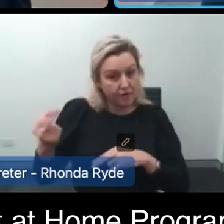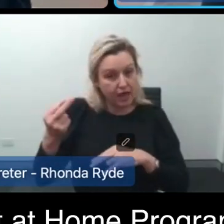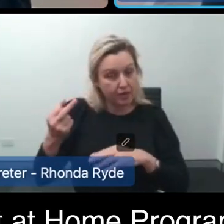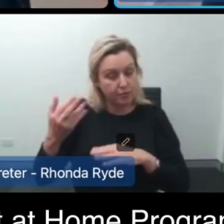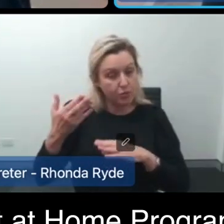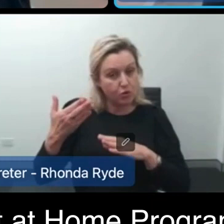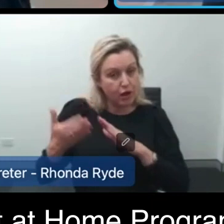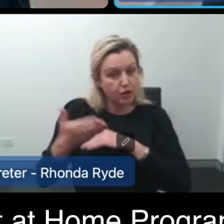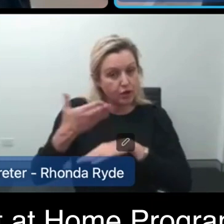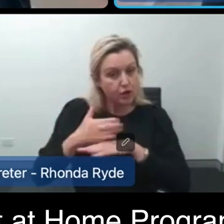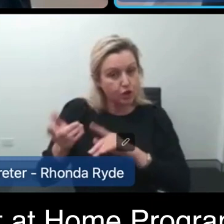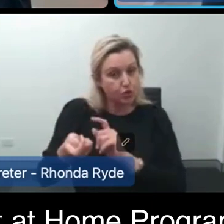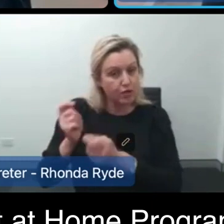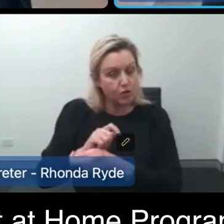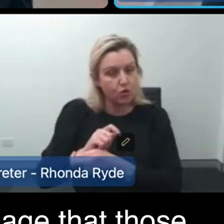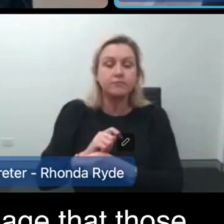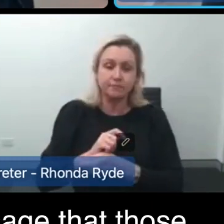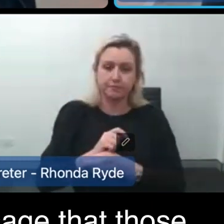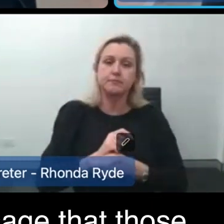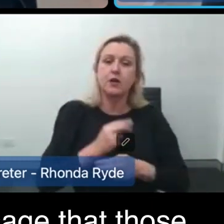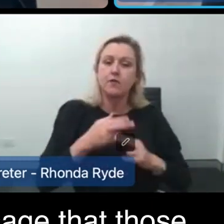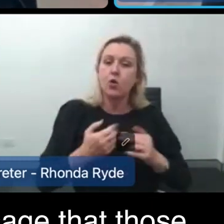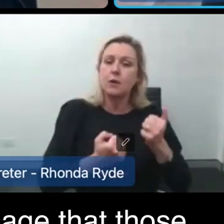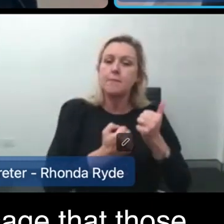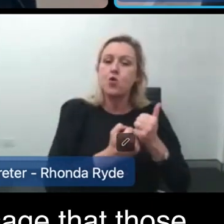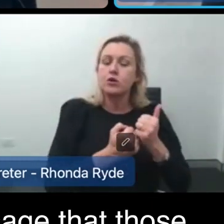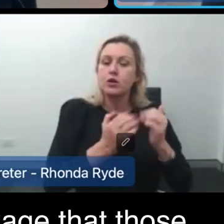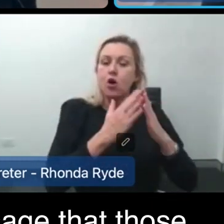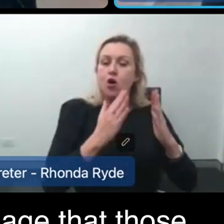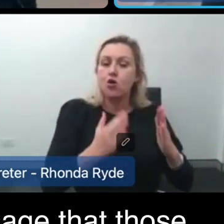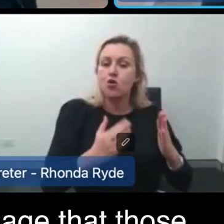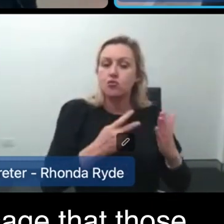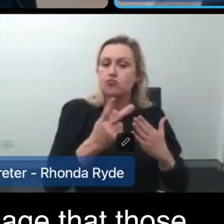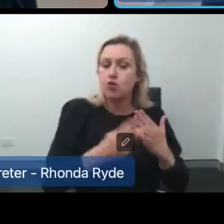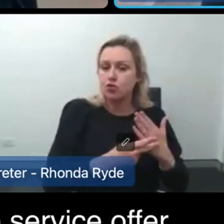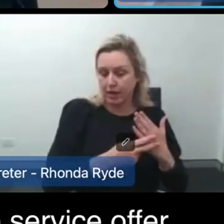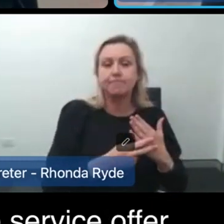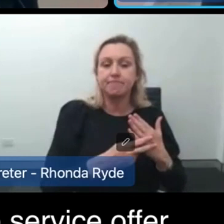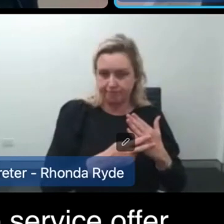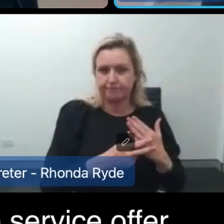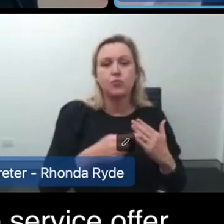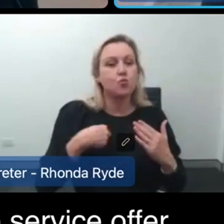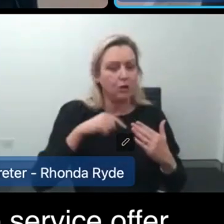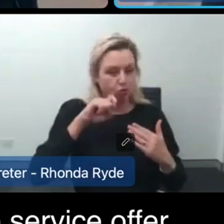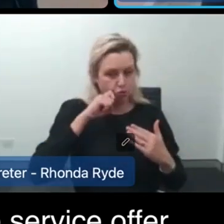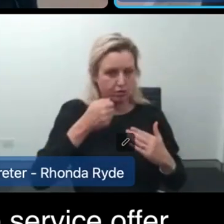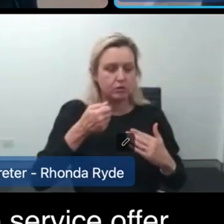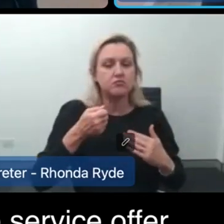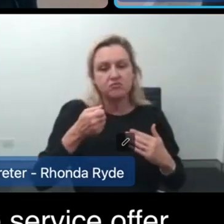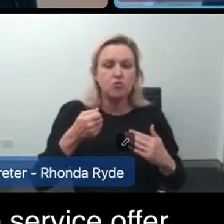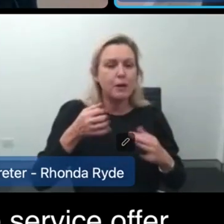from the Supported Home program perspective, we still envisage that those platforms are part of